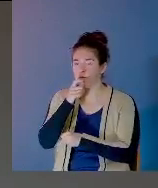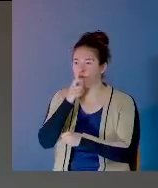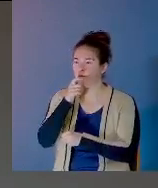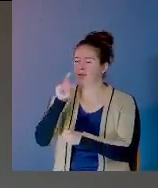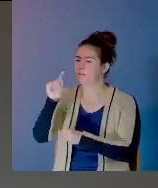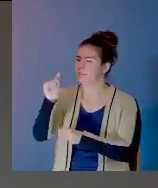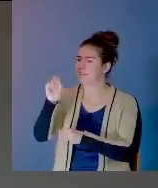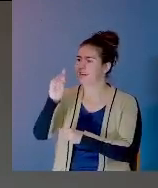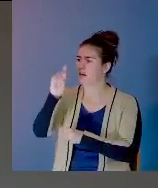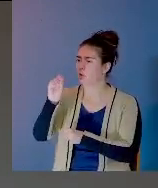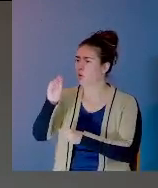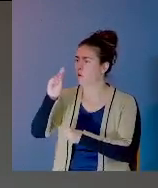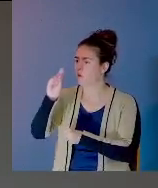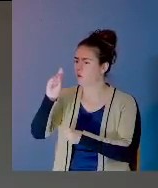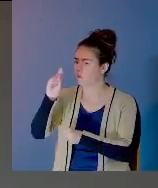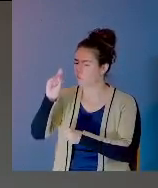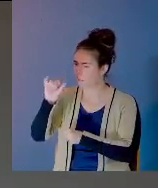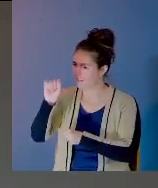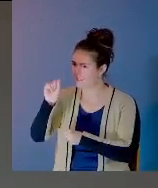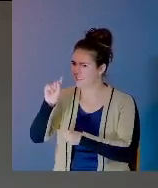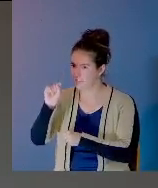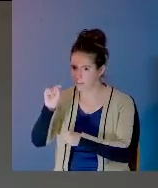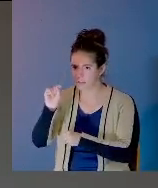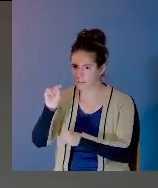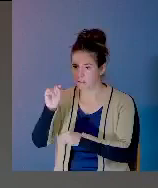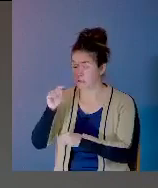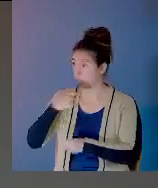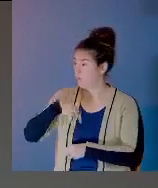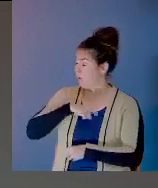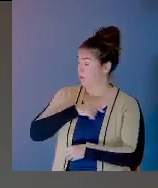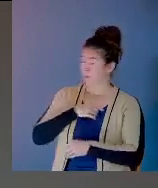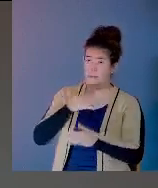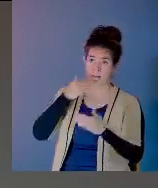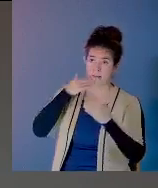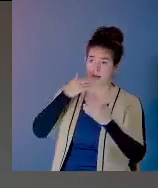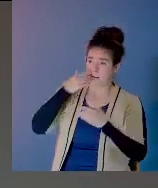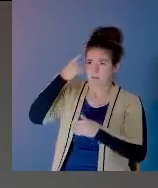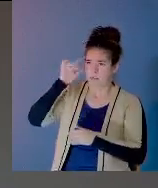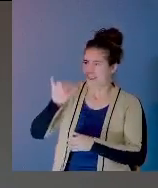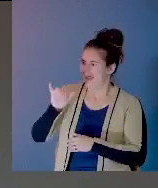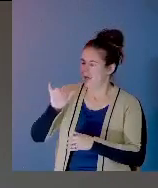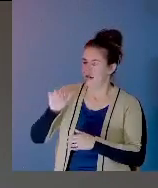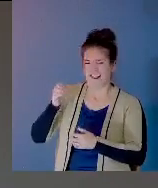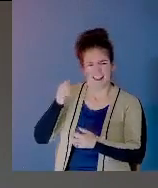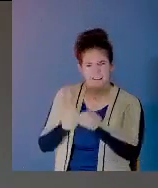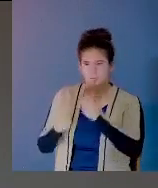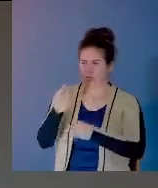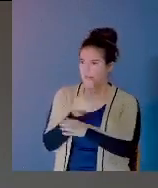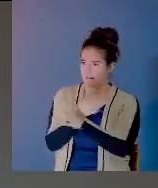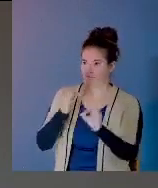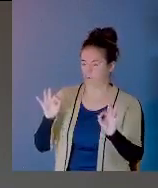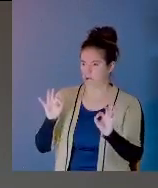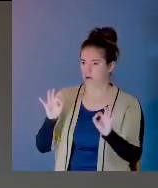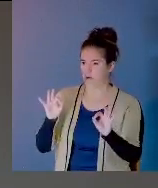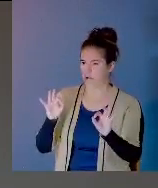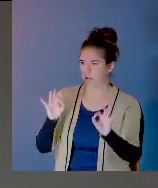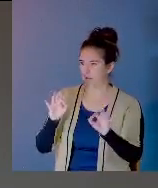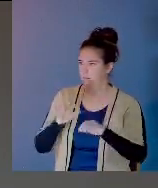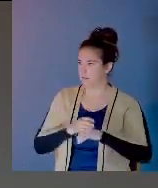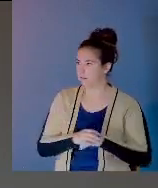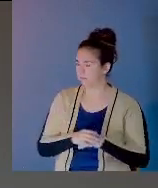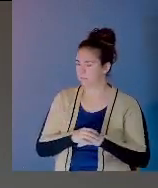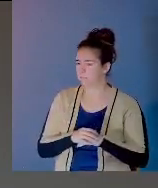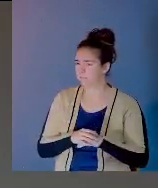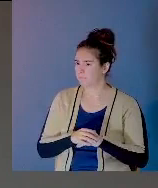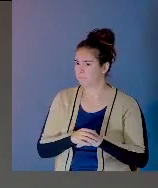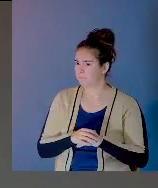so thankful for that and be praying for all of them to be freed. And also,